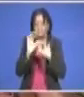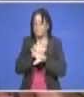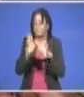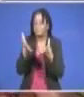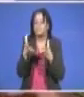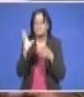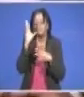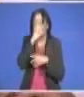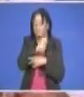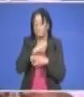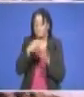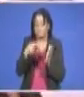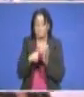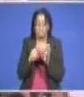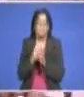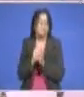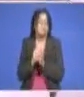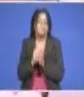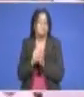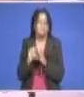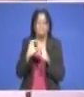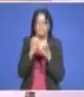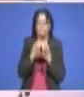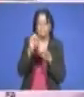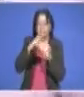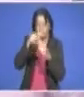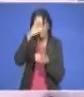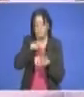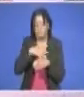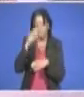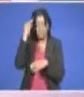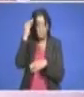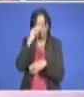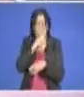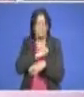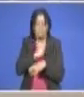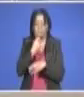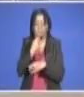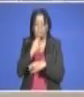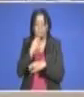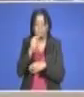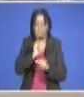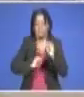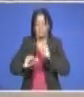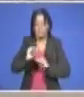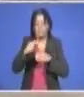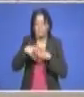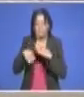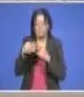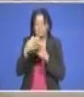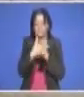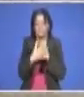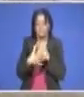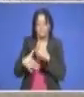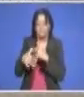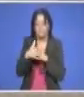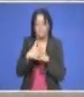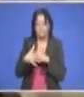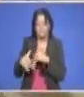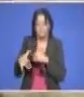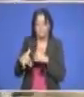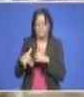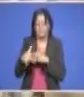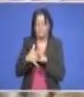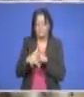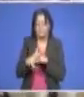this. Well, Committee Chairman Maurice Stein says activities including the Greasy Pole, a tour for the elderly, and an